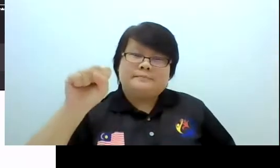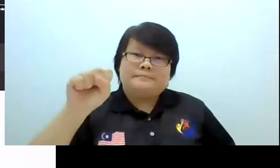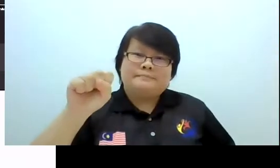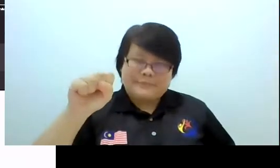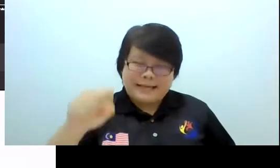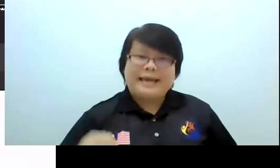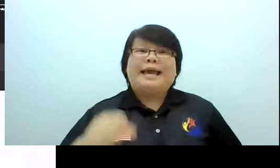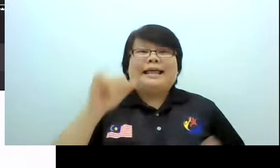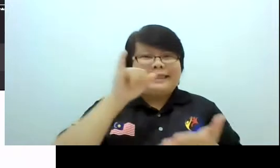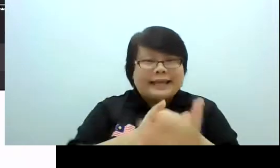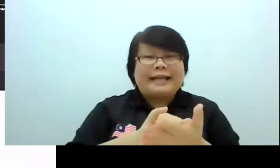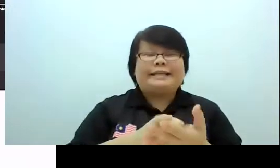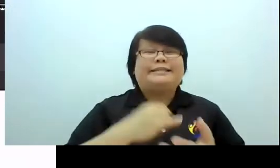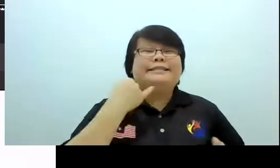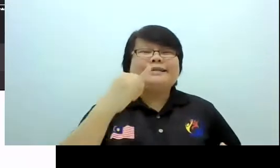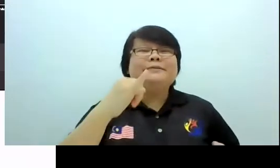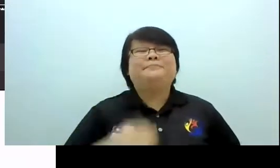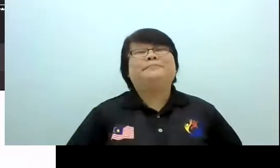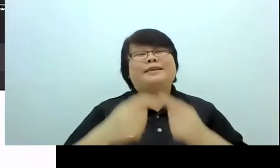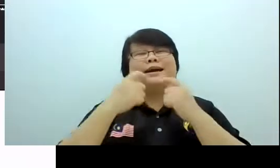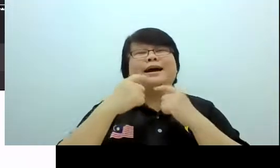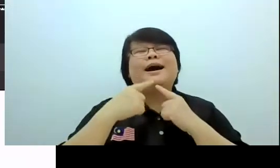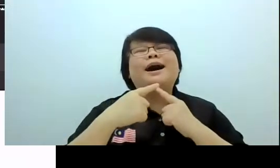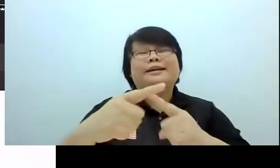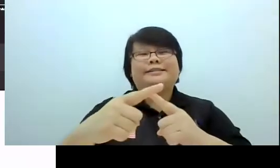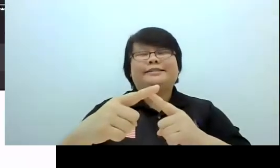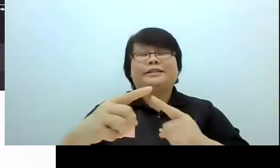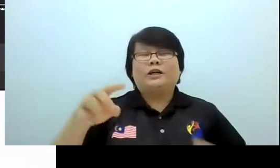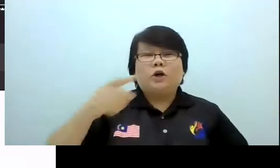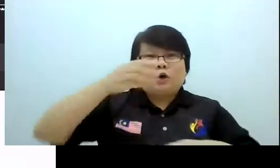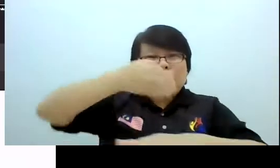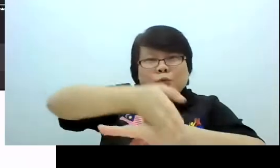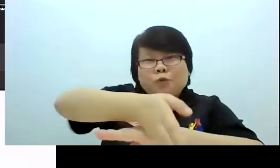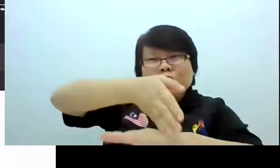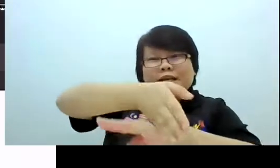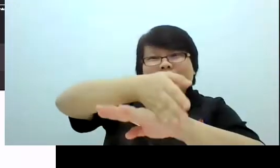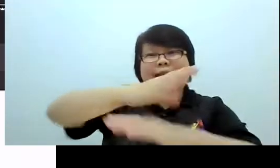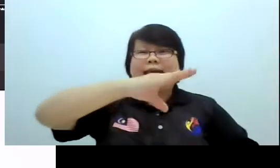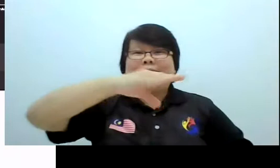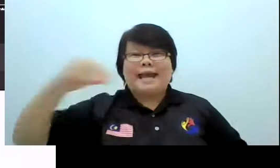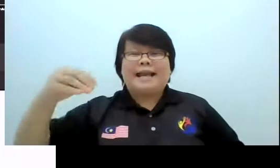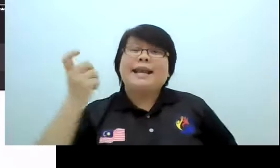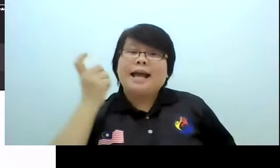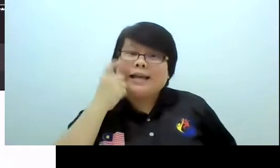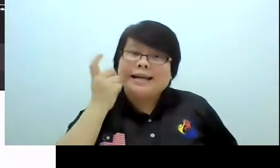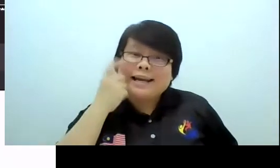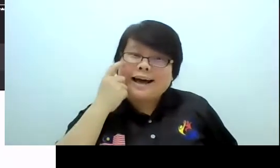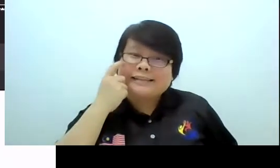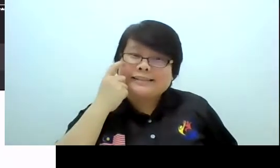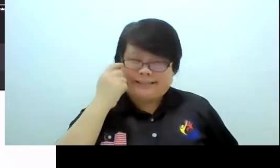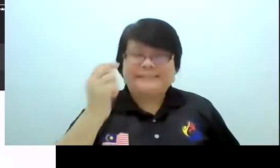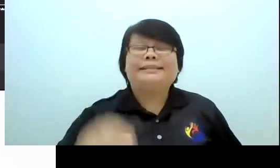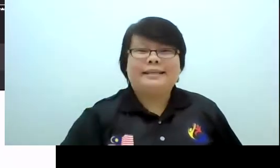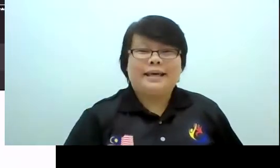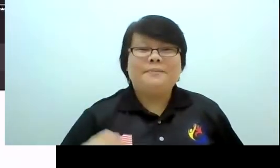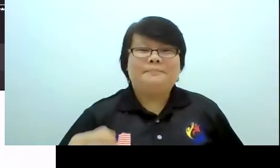three words, okay, that is the answer. Wood and